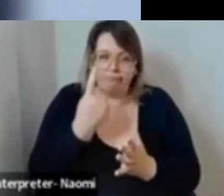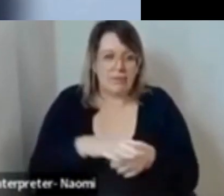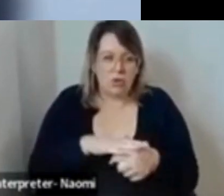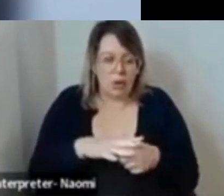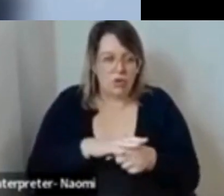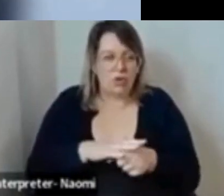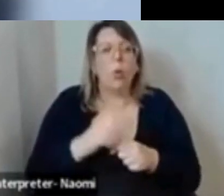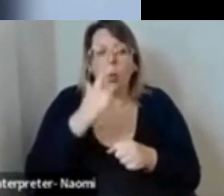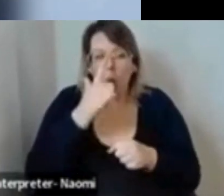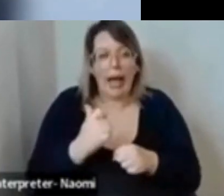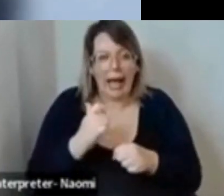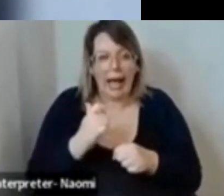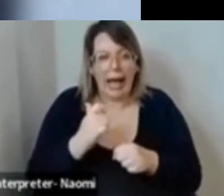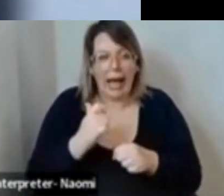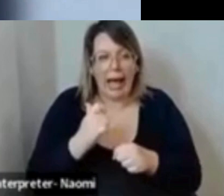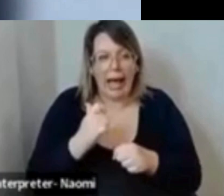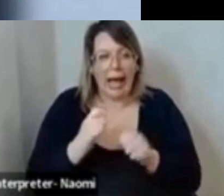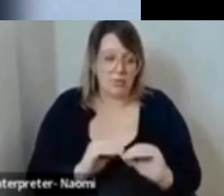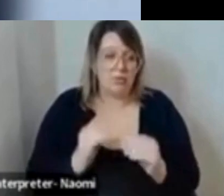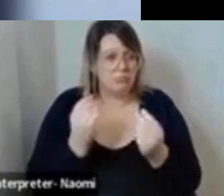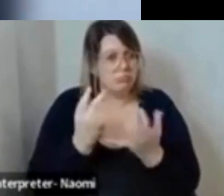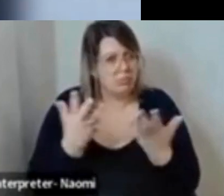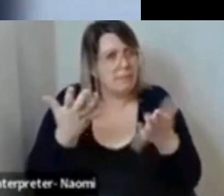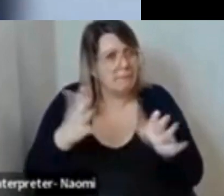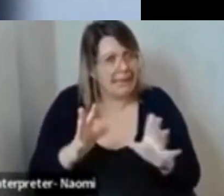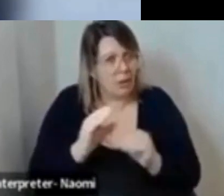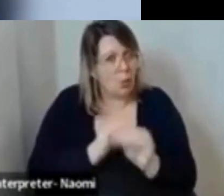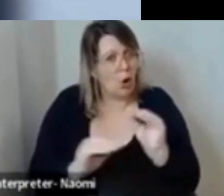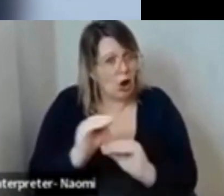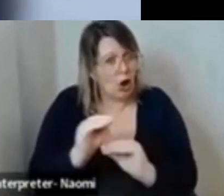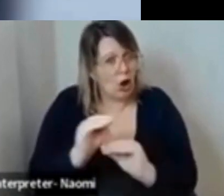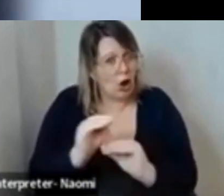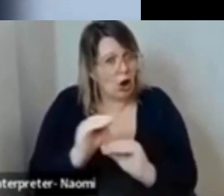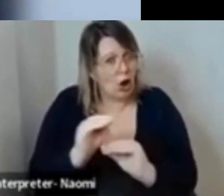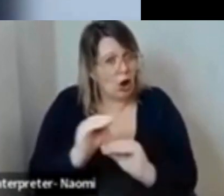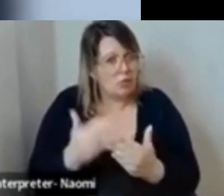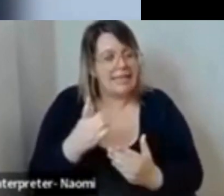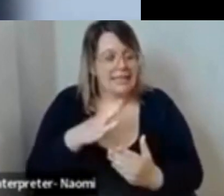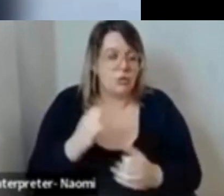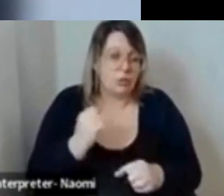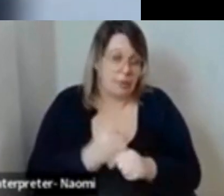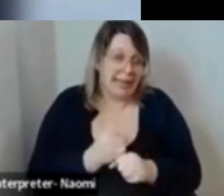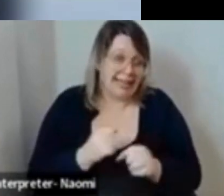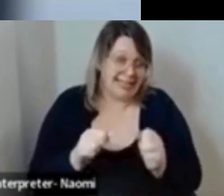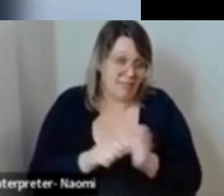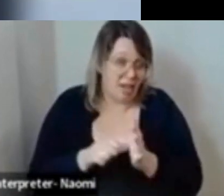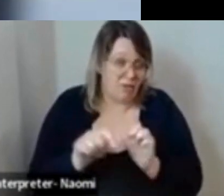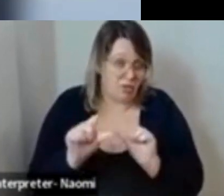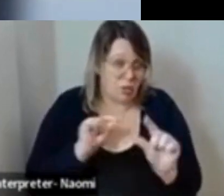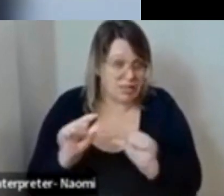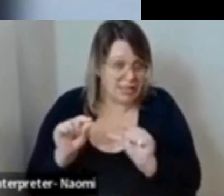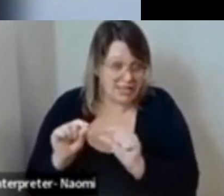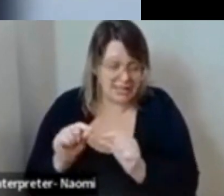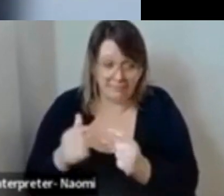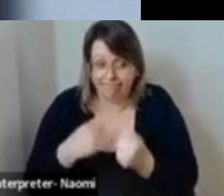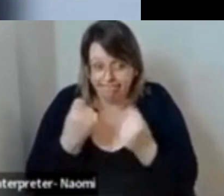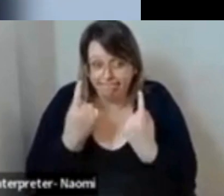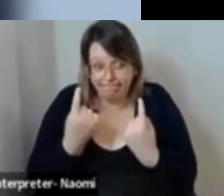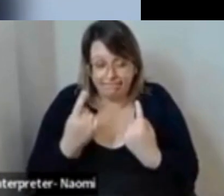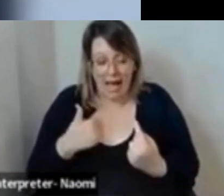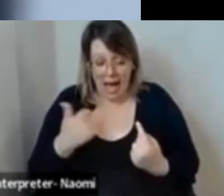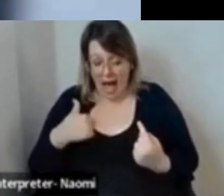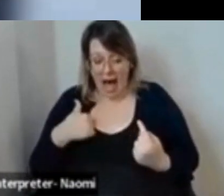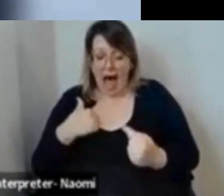in many services, but it does require choices. I'll completely acknowledge that about